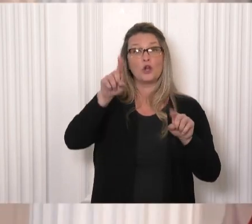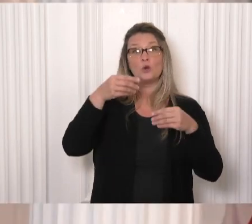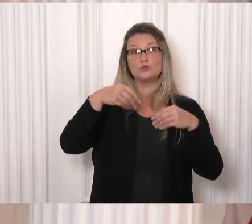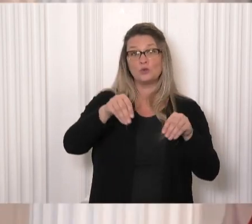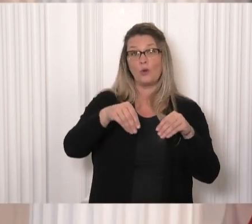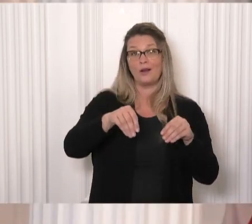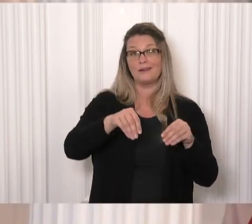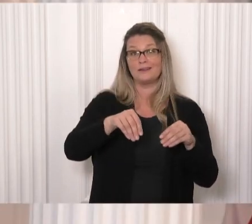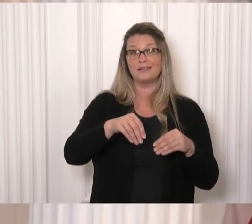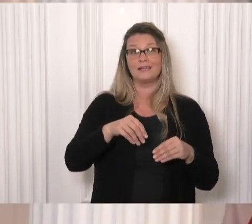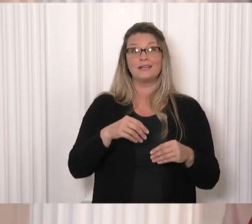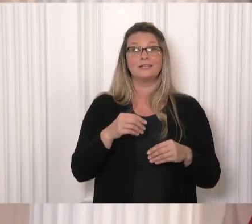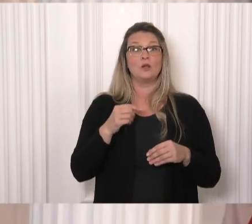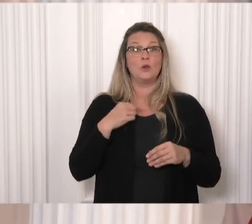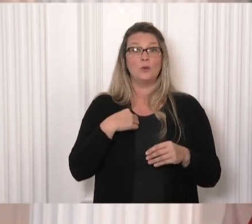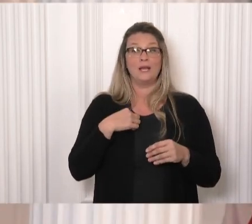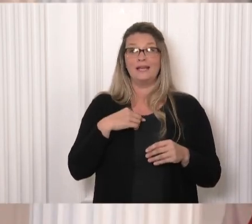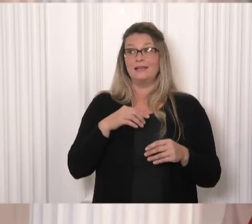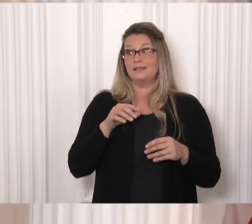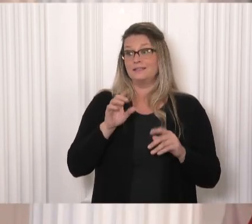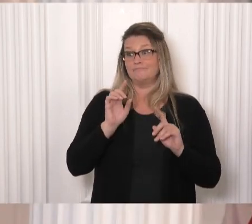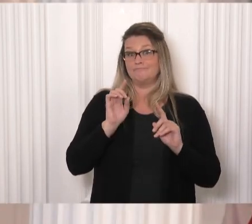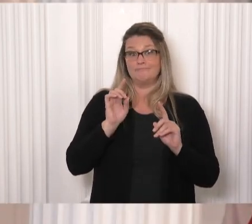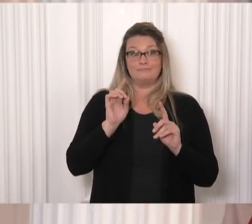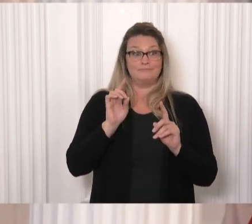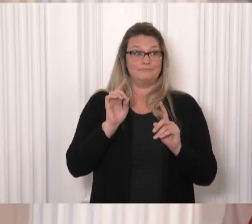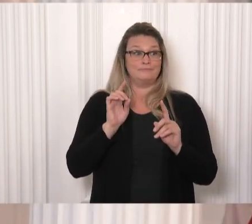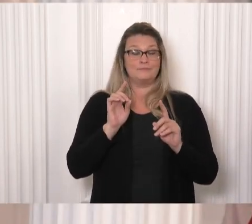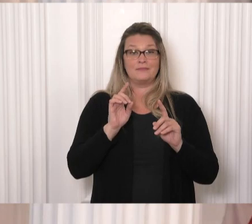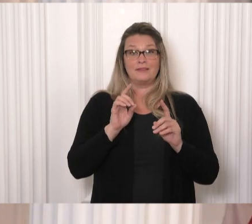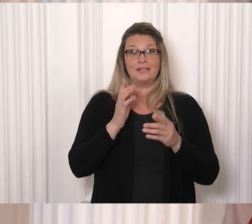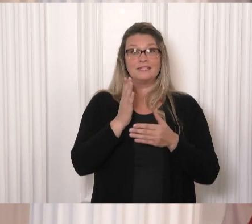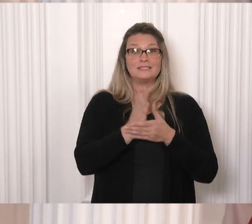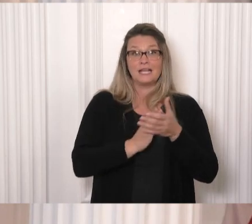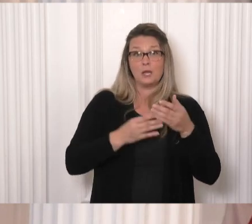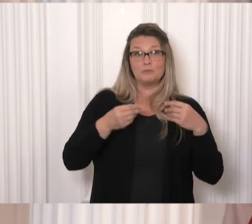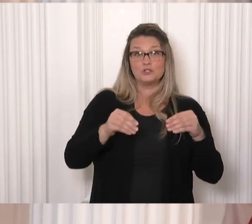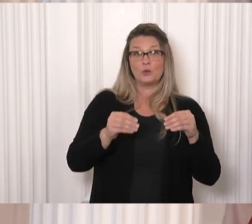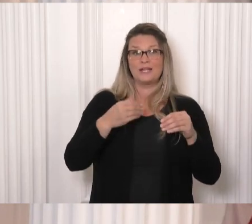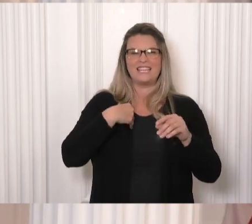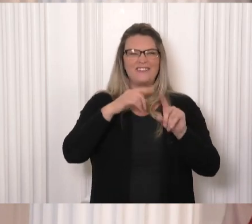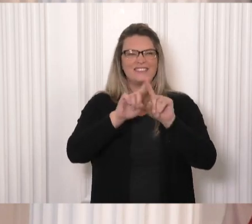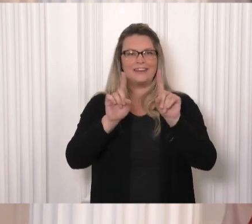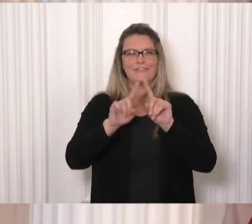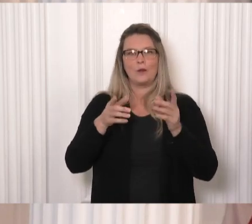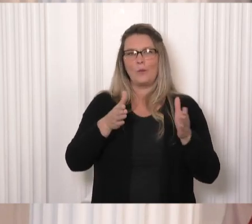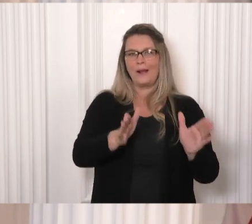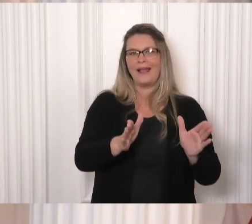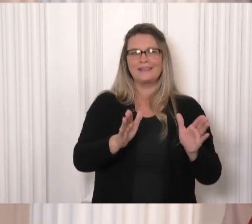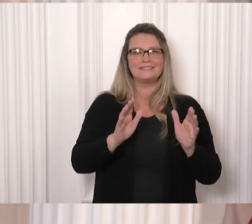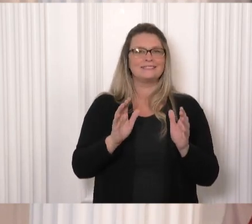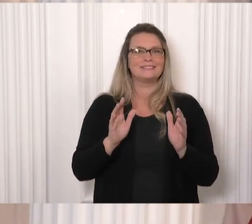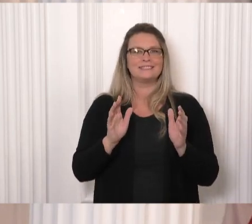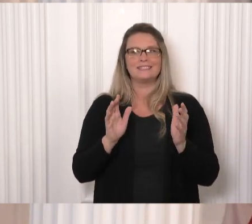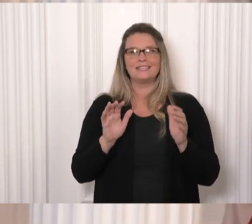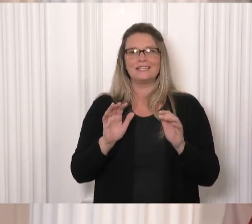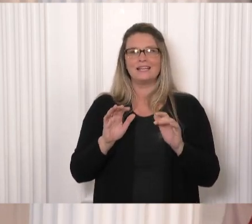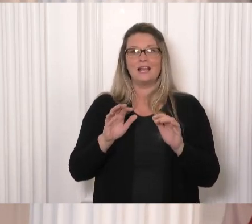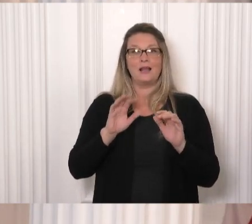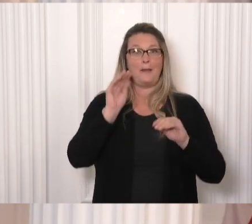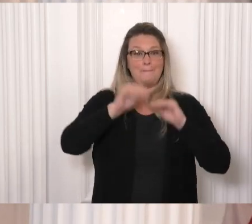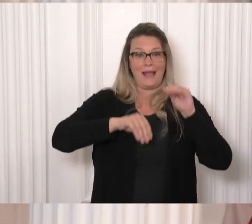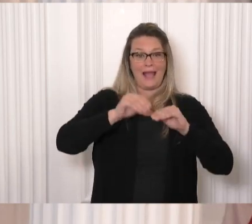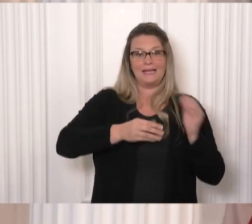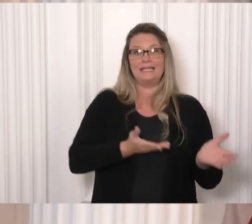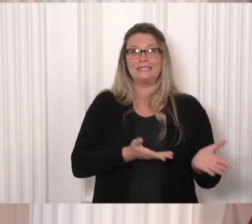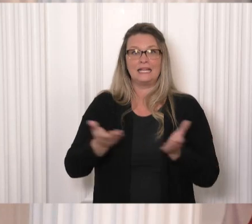store, if you need to get groceries, you go to the grocery store. There are some grocery stores are doing it in different ways in terms of packing ahead and delivering, or you